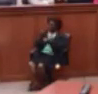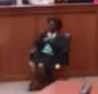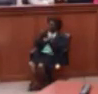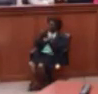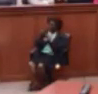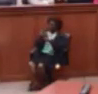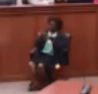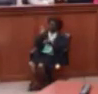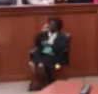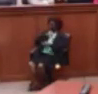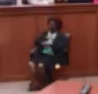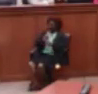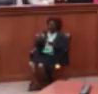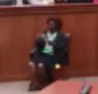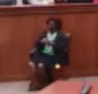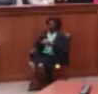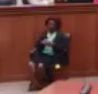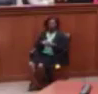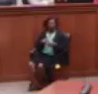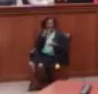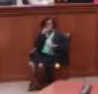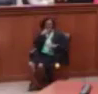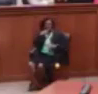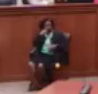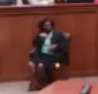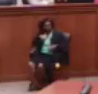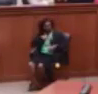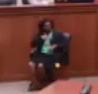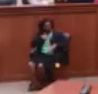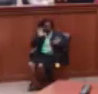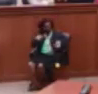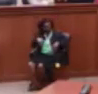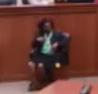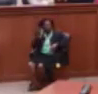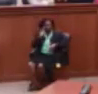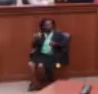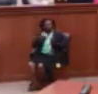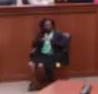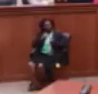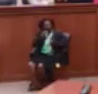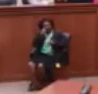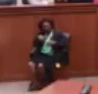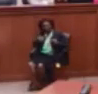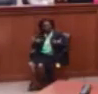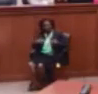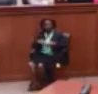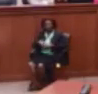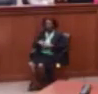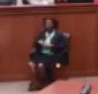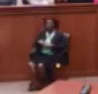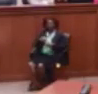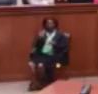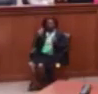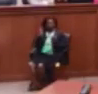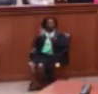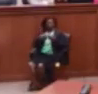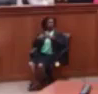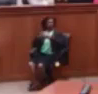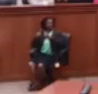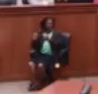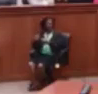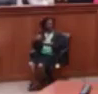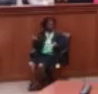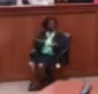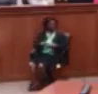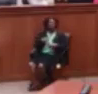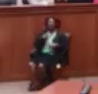Fauché. All right. We're all buddies here. Okay. No, I think everyone